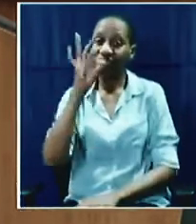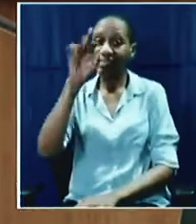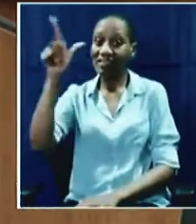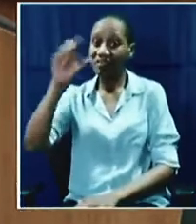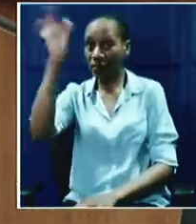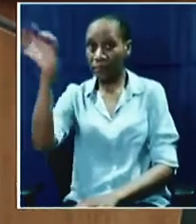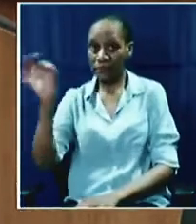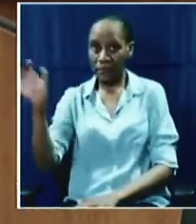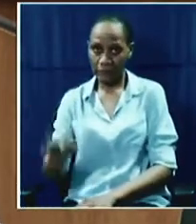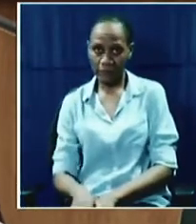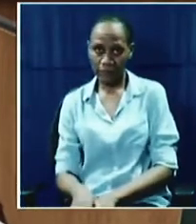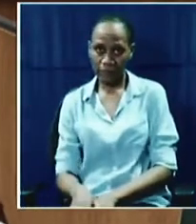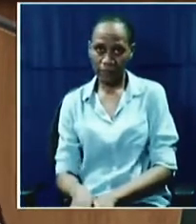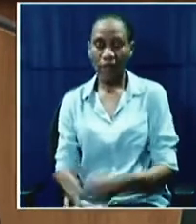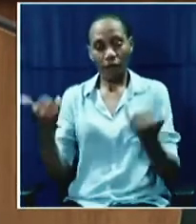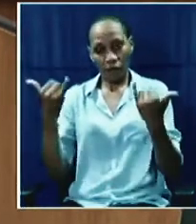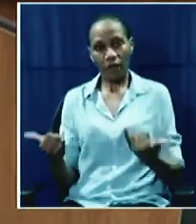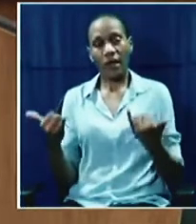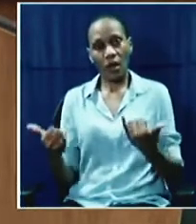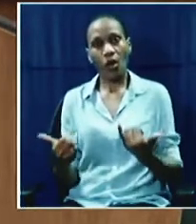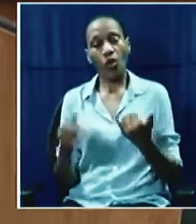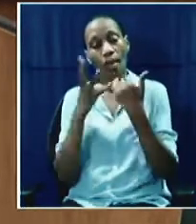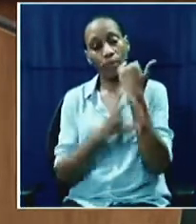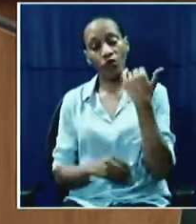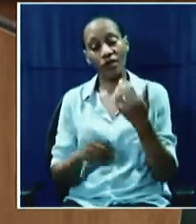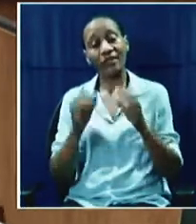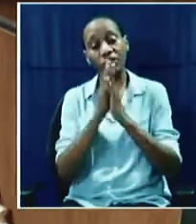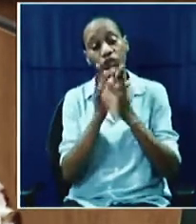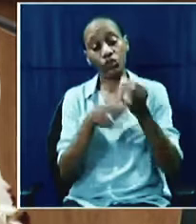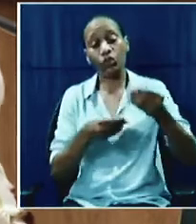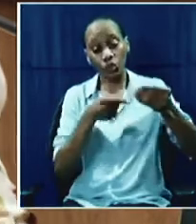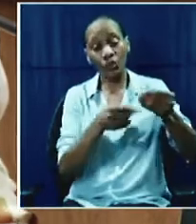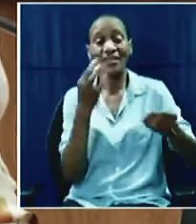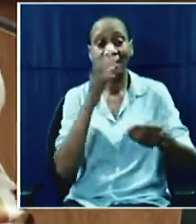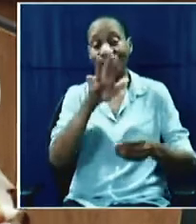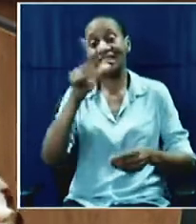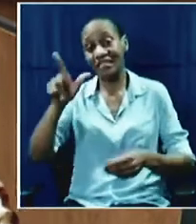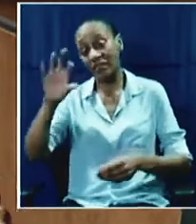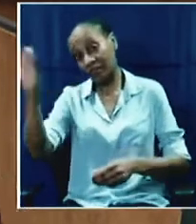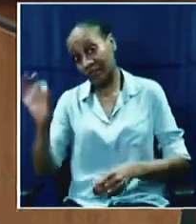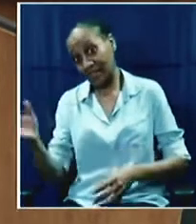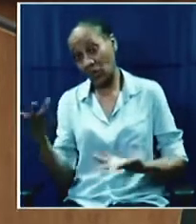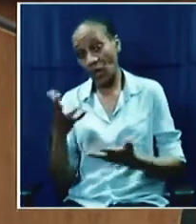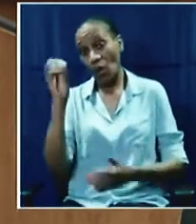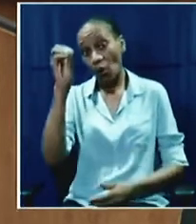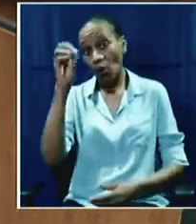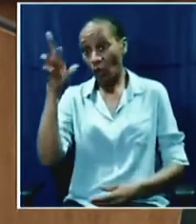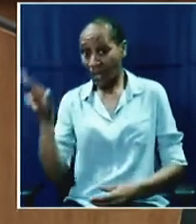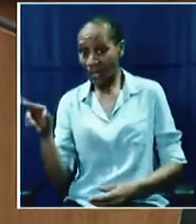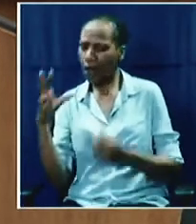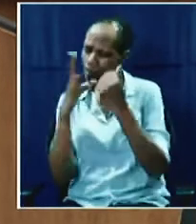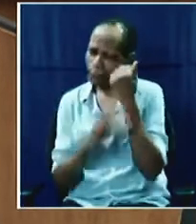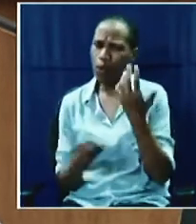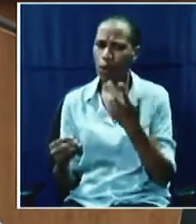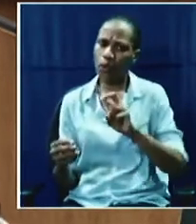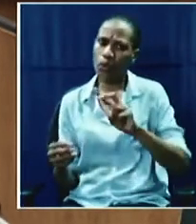And according to the Multidimensional Poverty Index, 19% of households in OR live in poverty